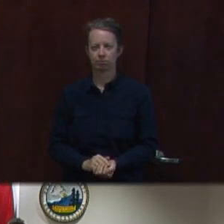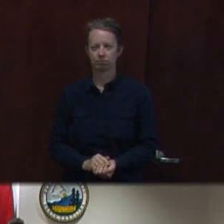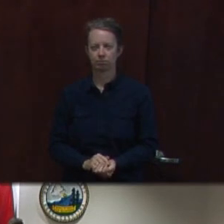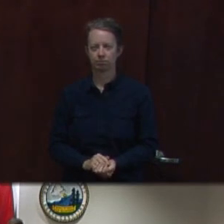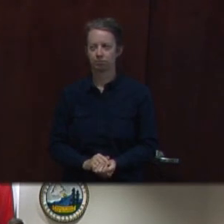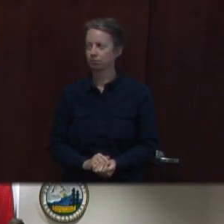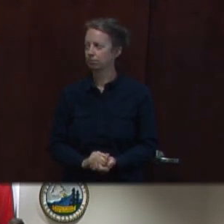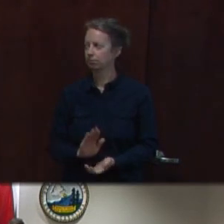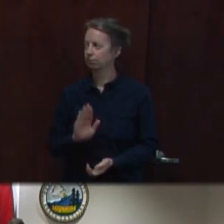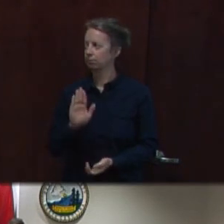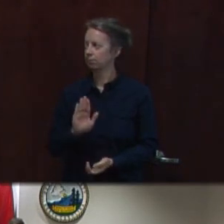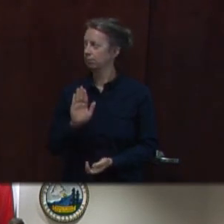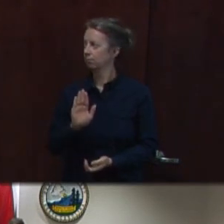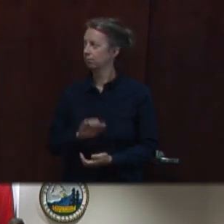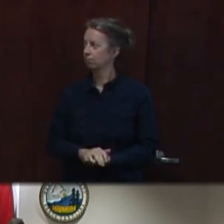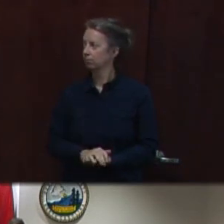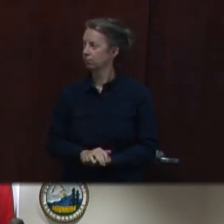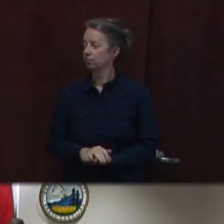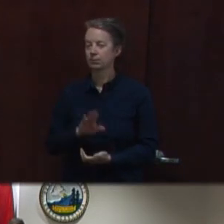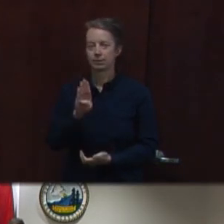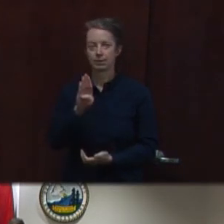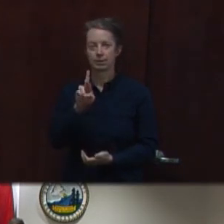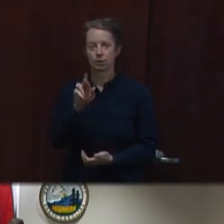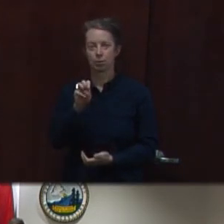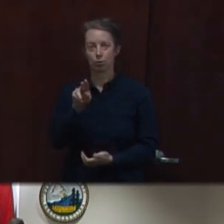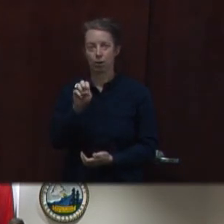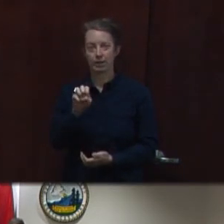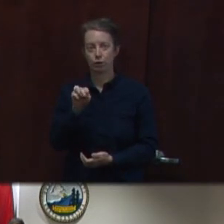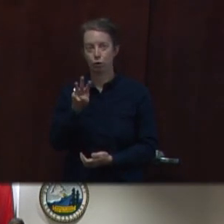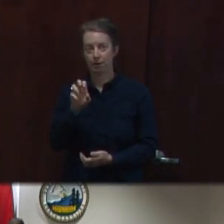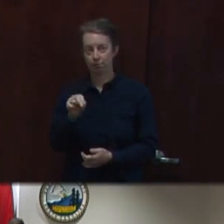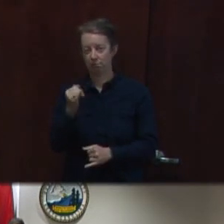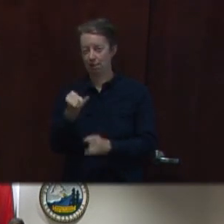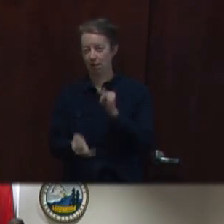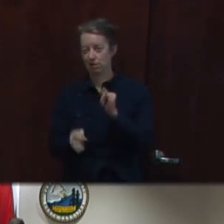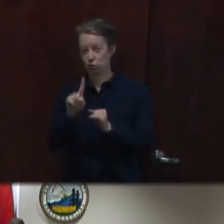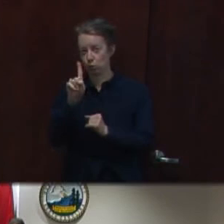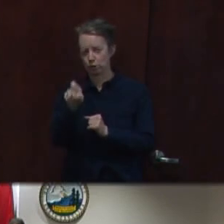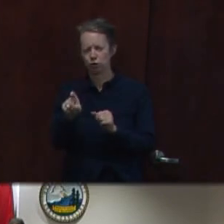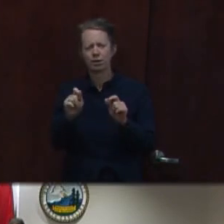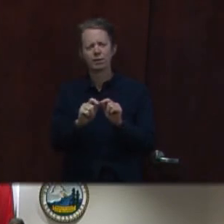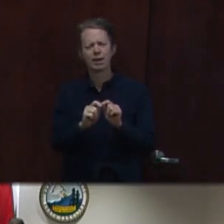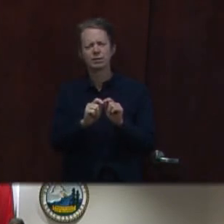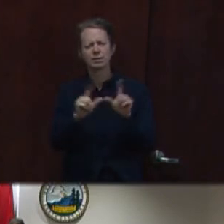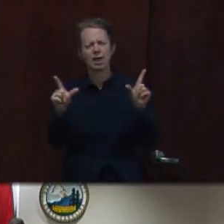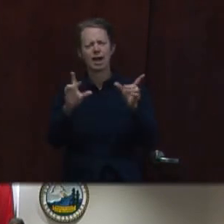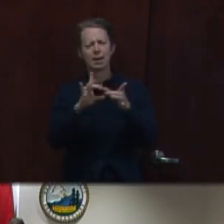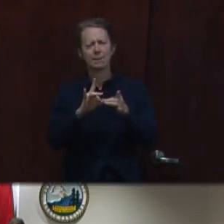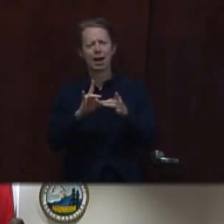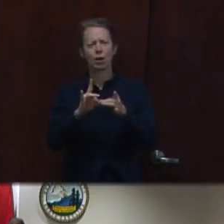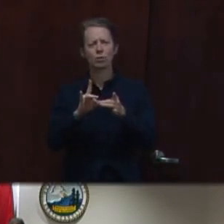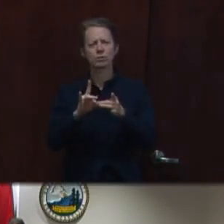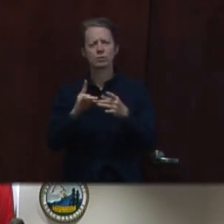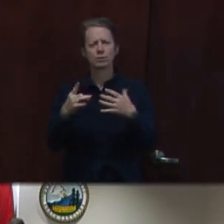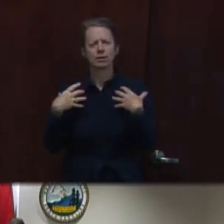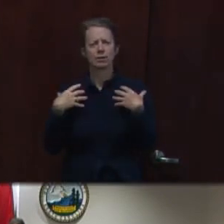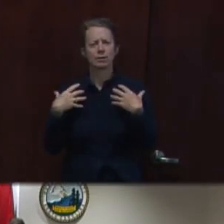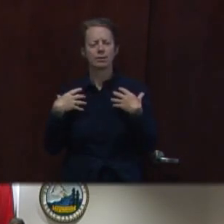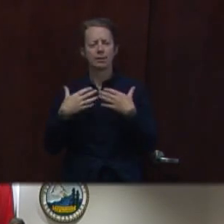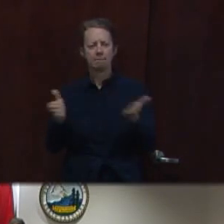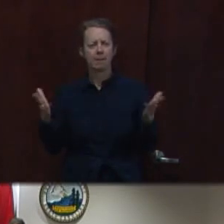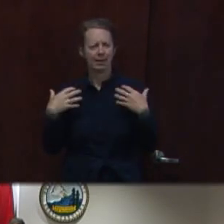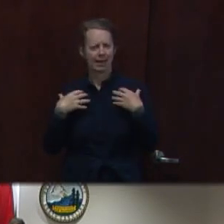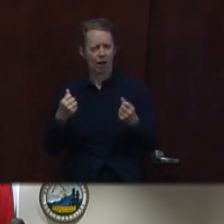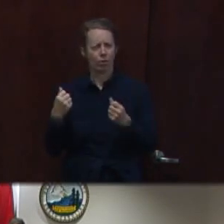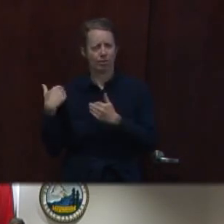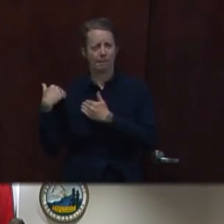I have maybe one last question. Just going to this slide about the public health burden, 70%. The slide that Fletch